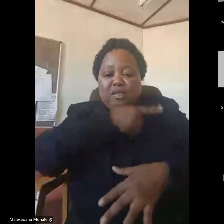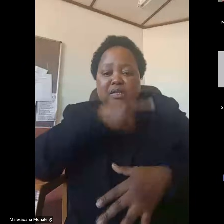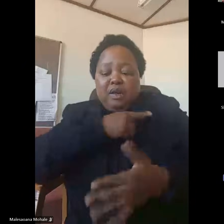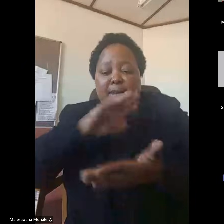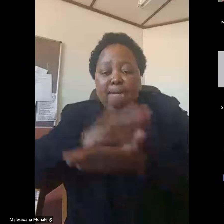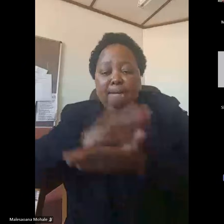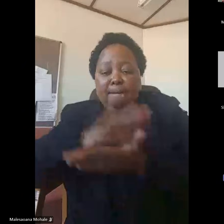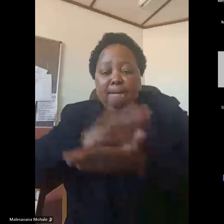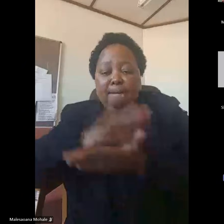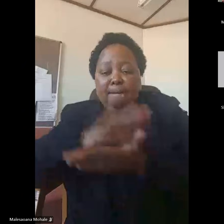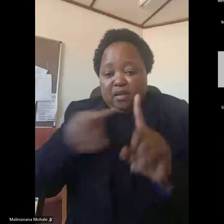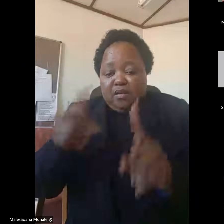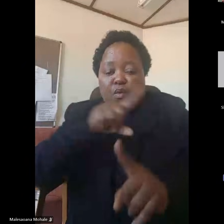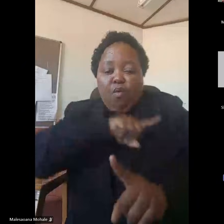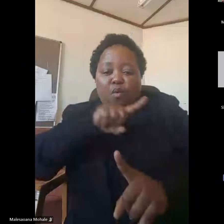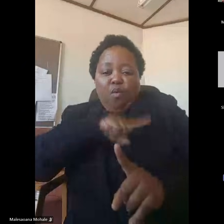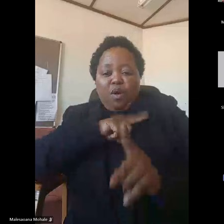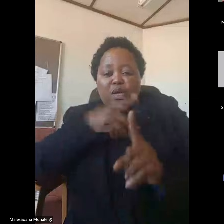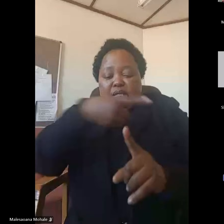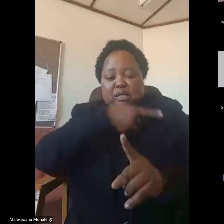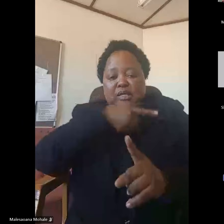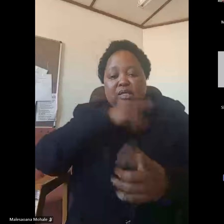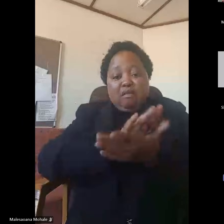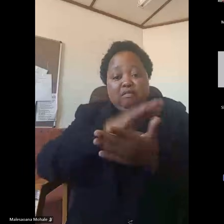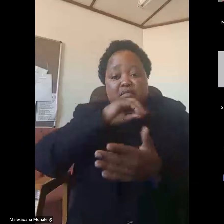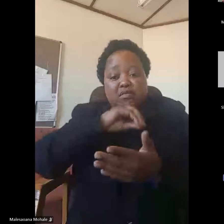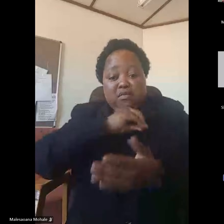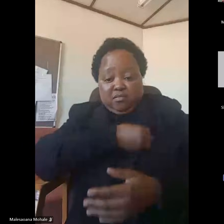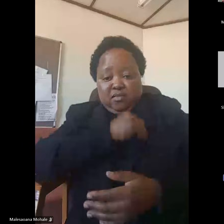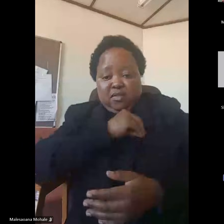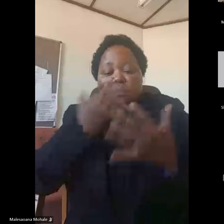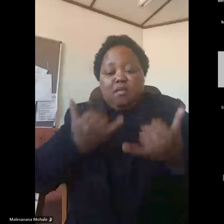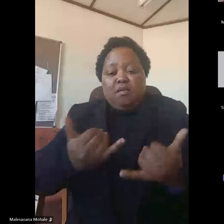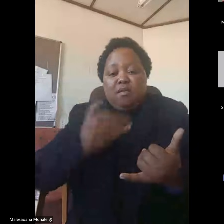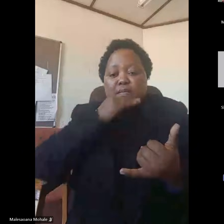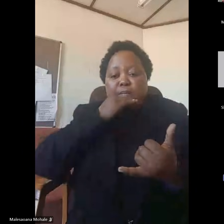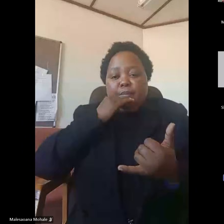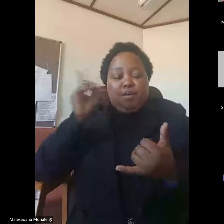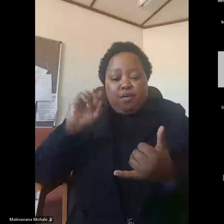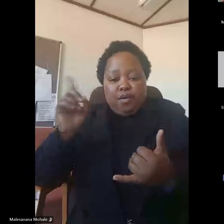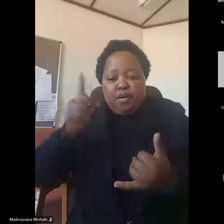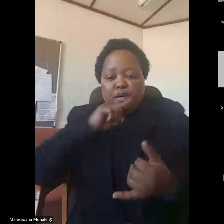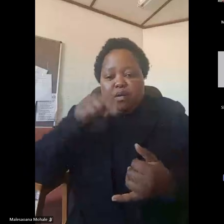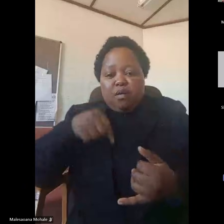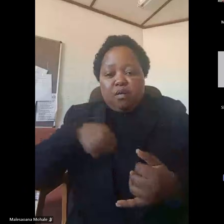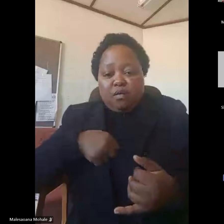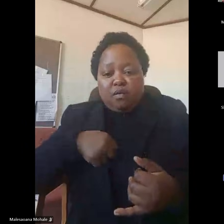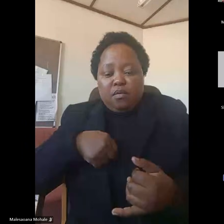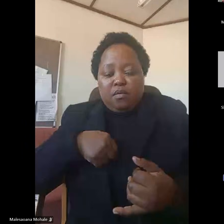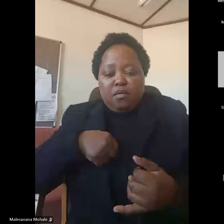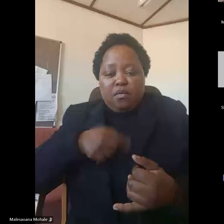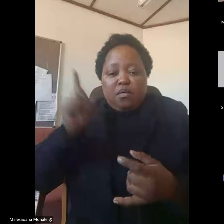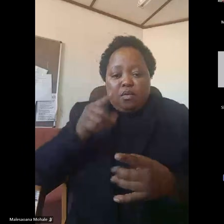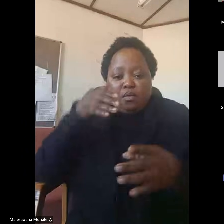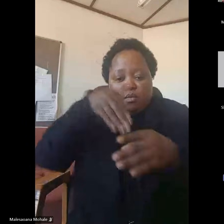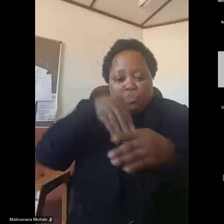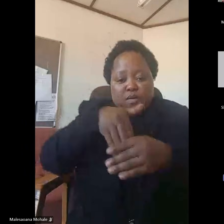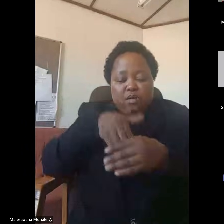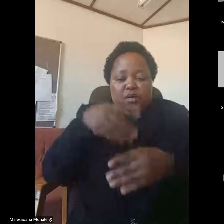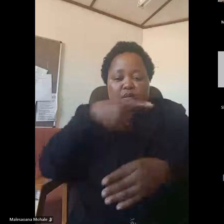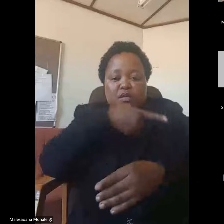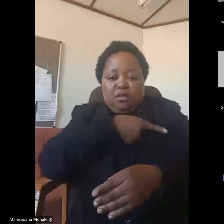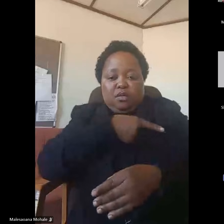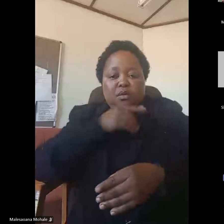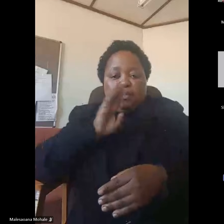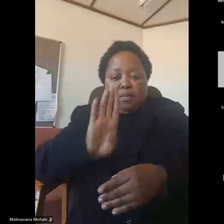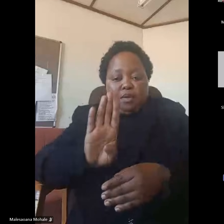and disability. And this calls on to us as stakeholders within the GBV sector to